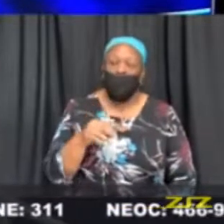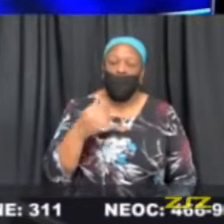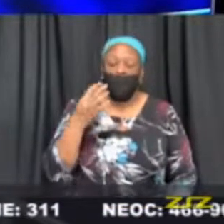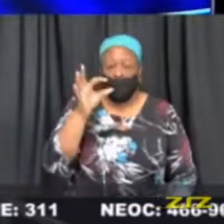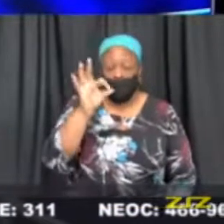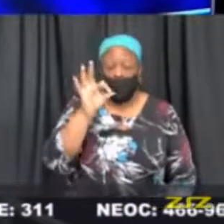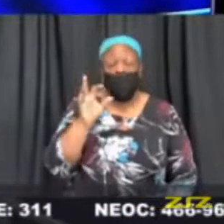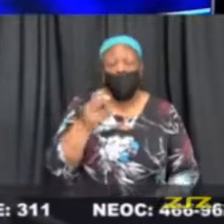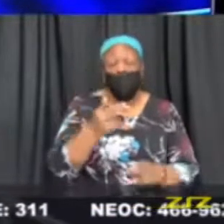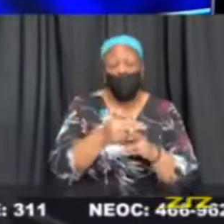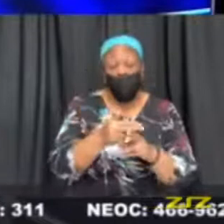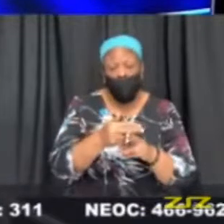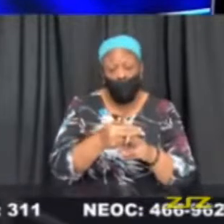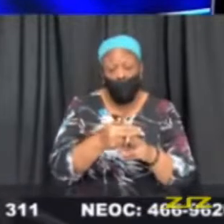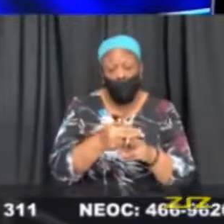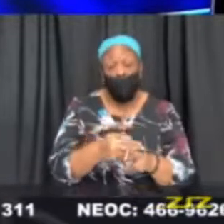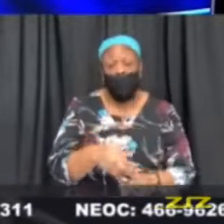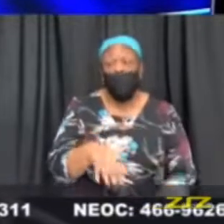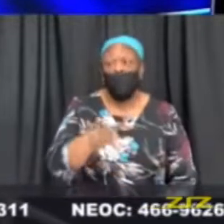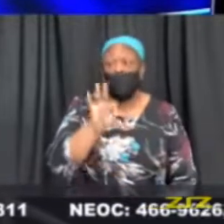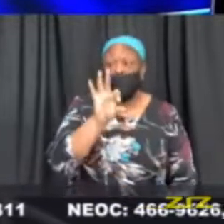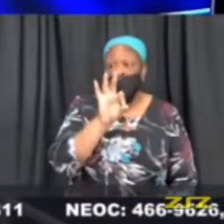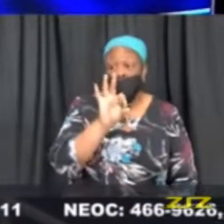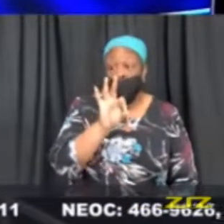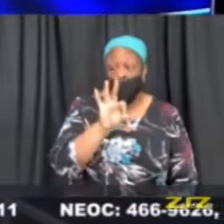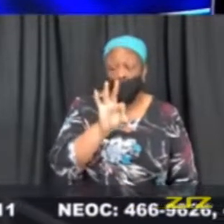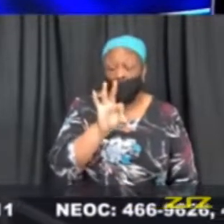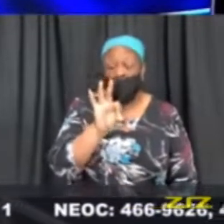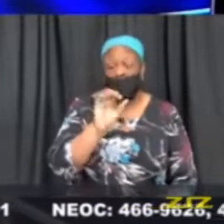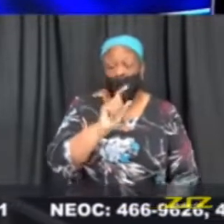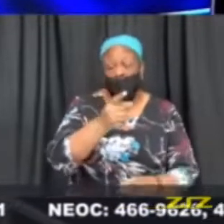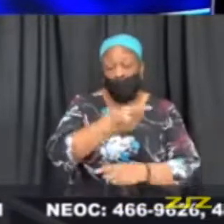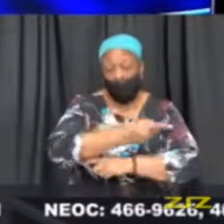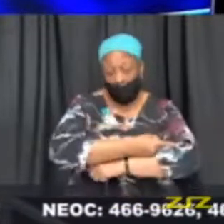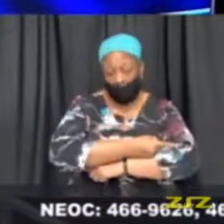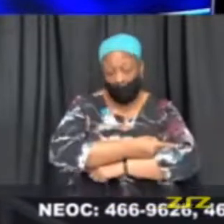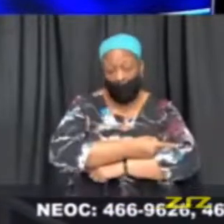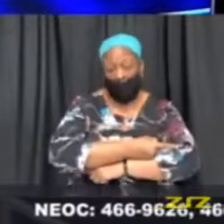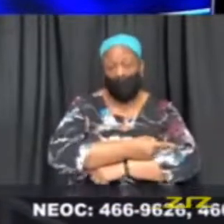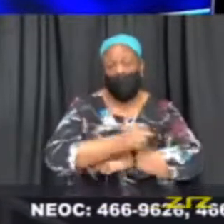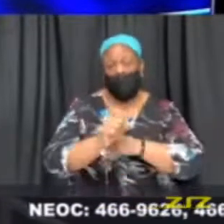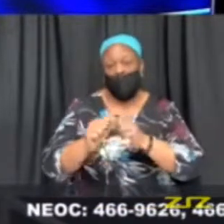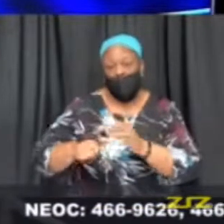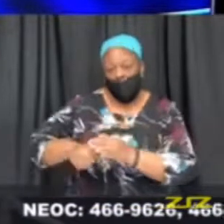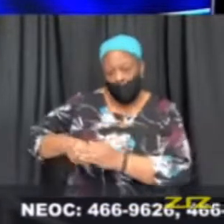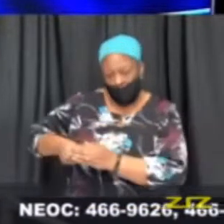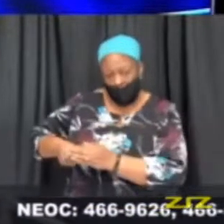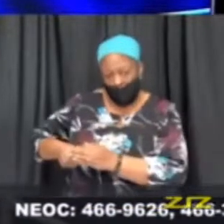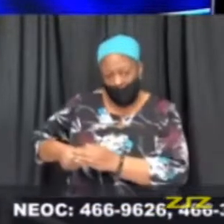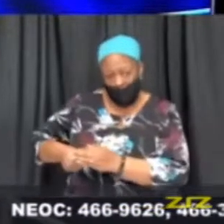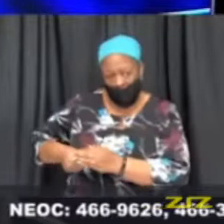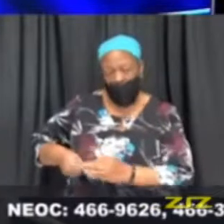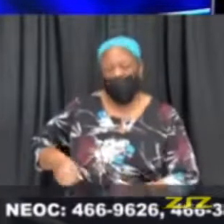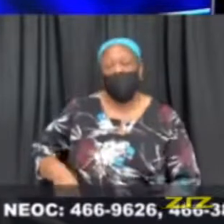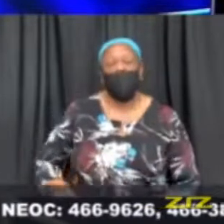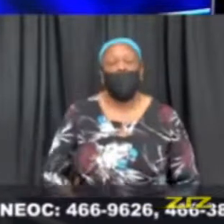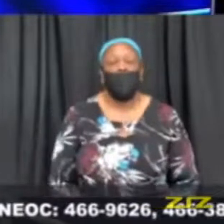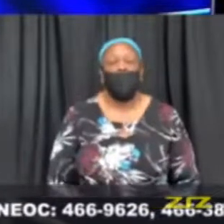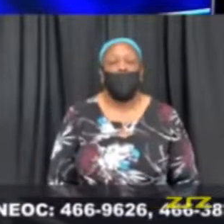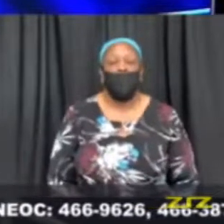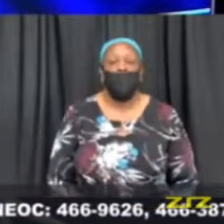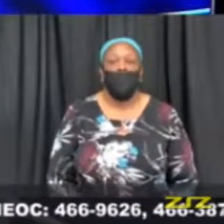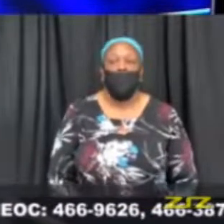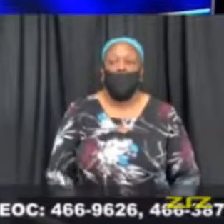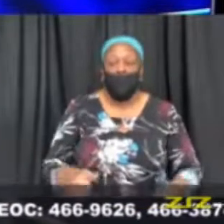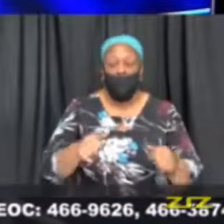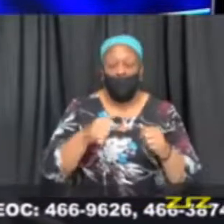Terrace Inn, will now pay $320 US for the duration of the 9-day